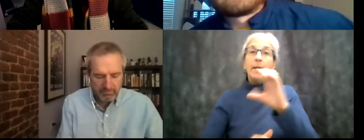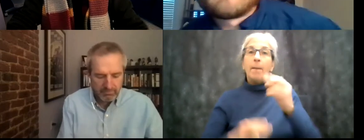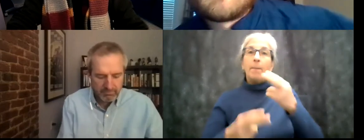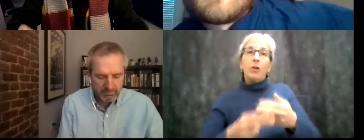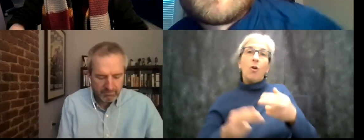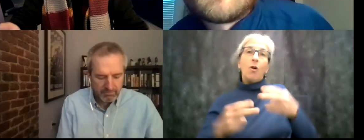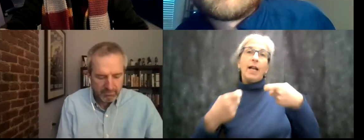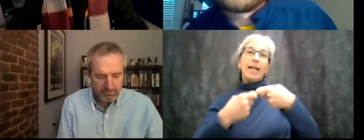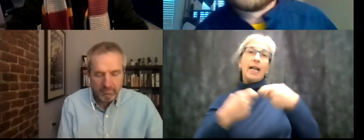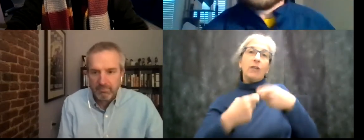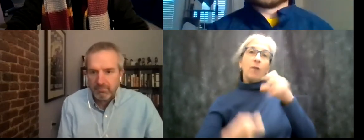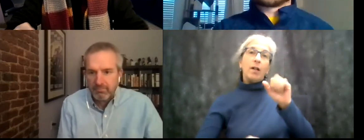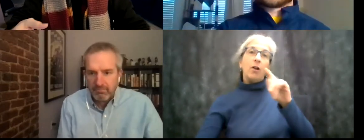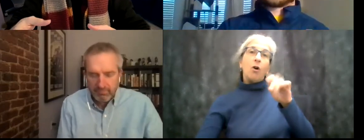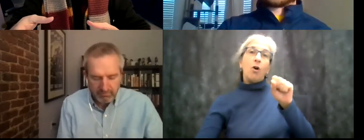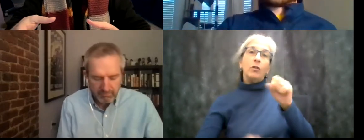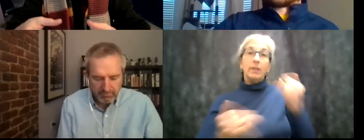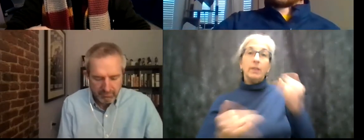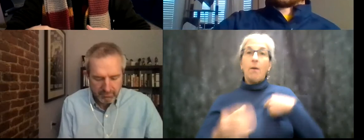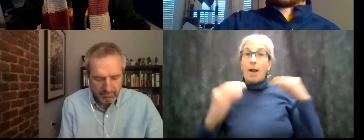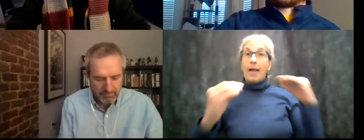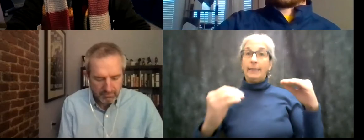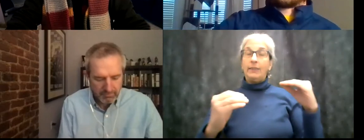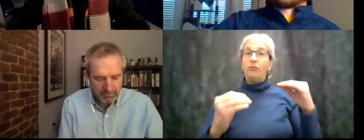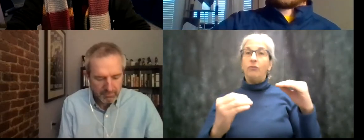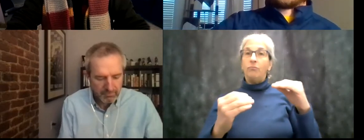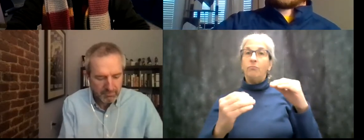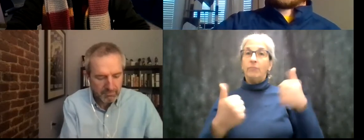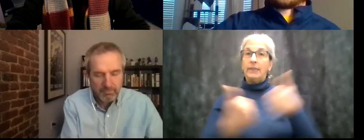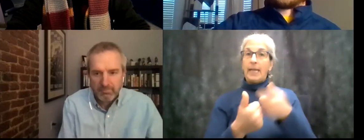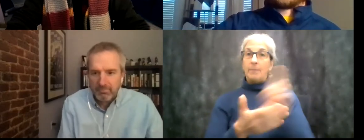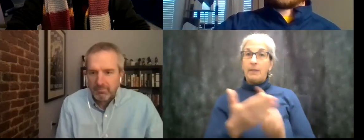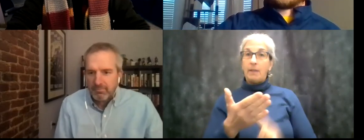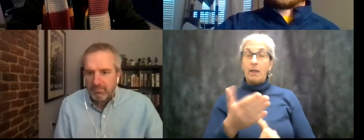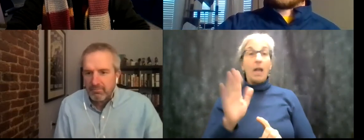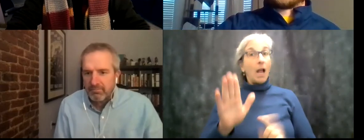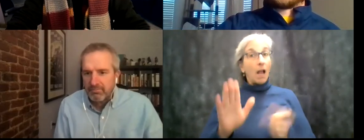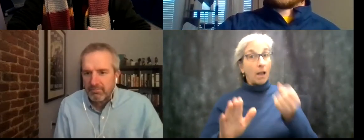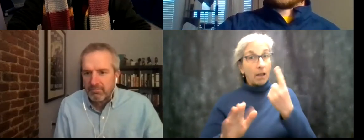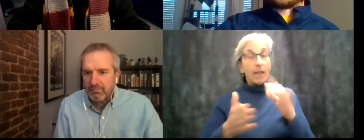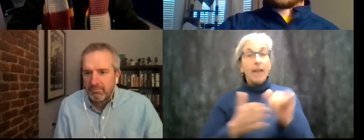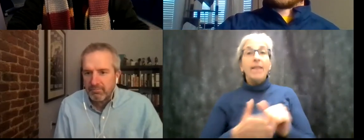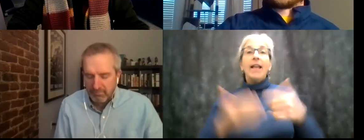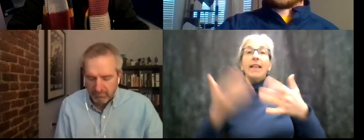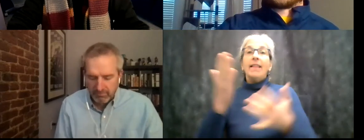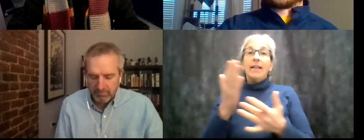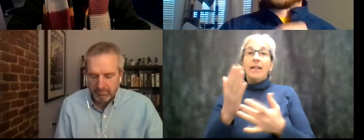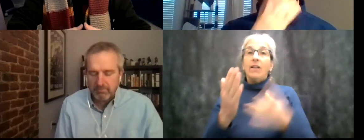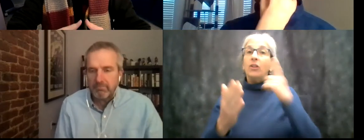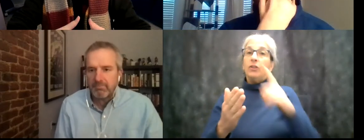it. And what's cool about it is the same technology to make these fun games can also be used for teaching